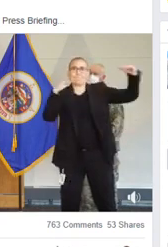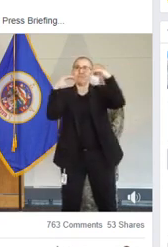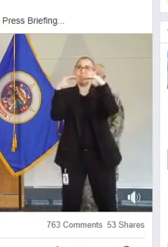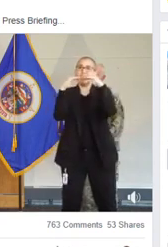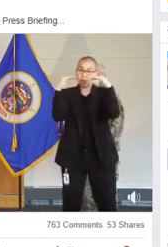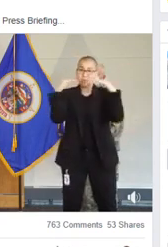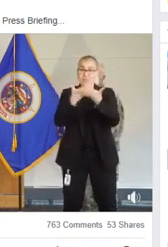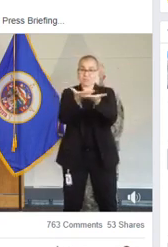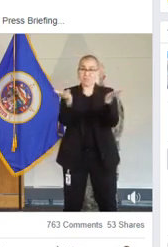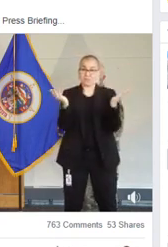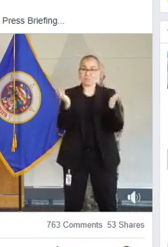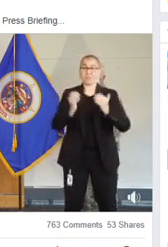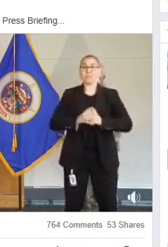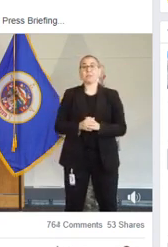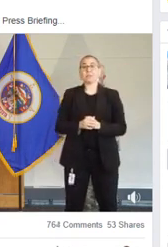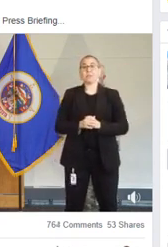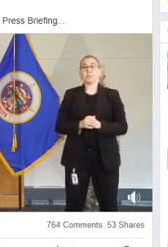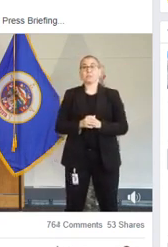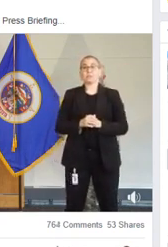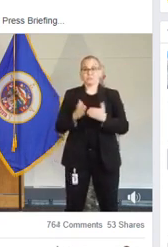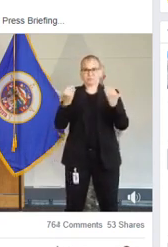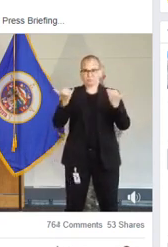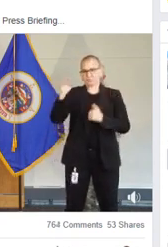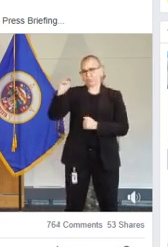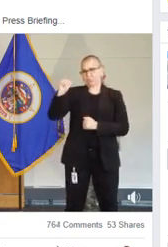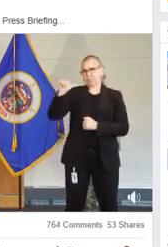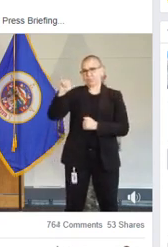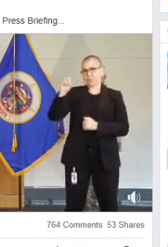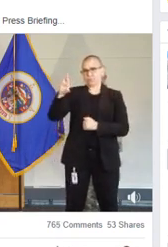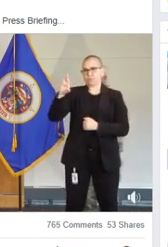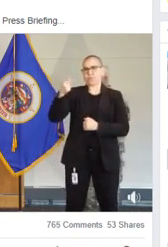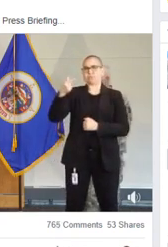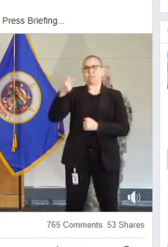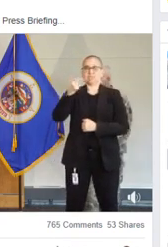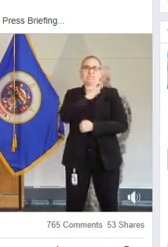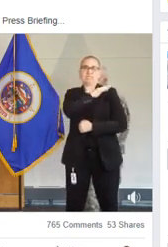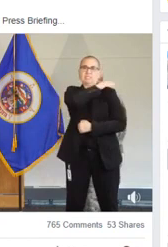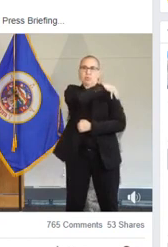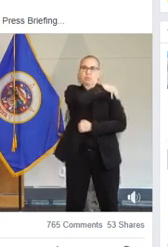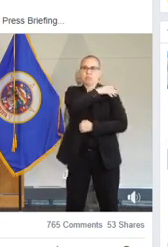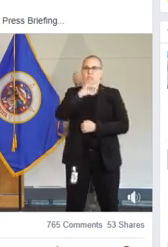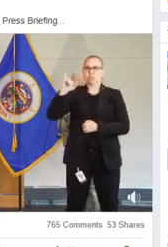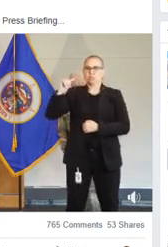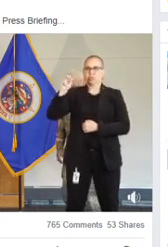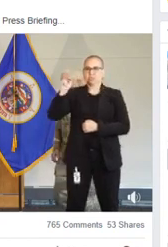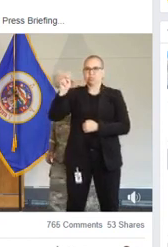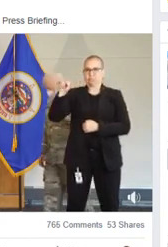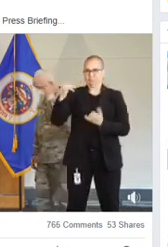Major General Jensen, who will further elaborate. Thank you very much.